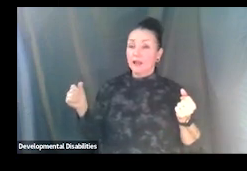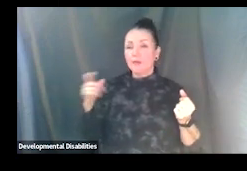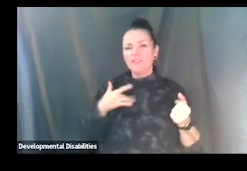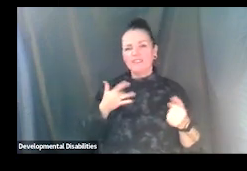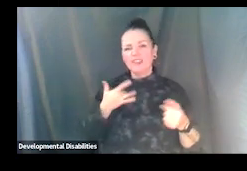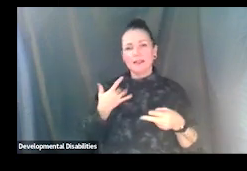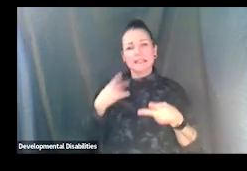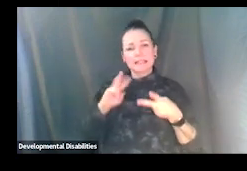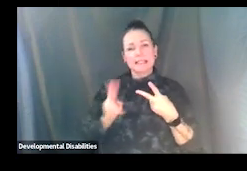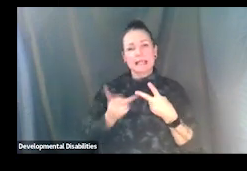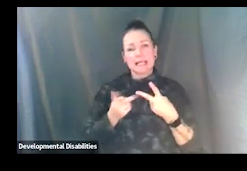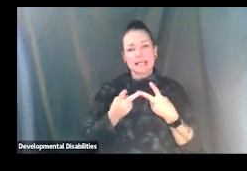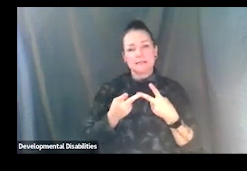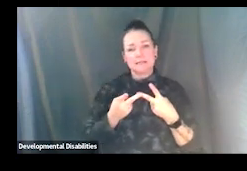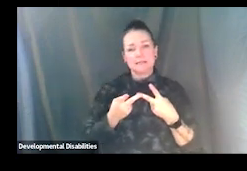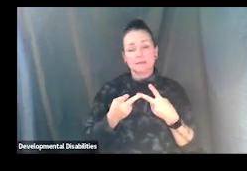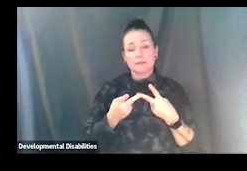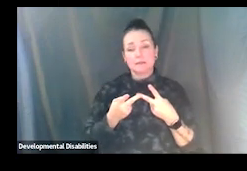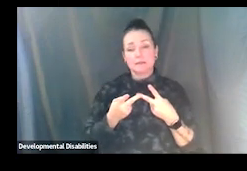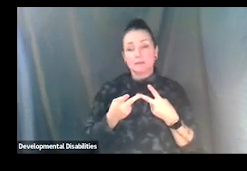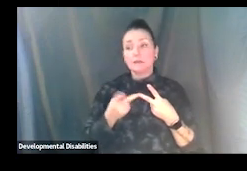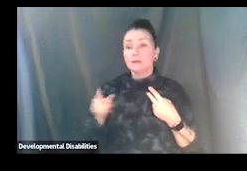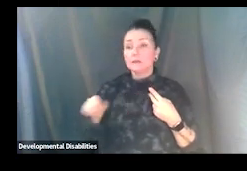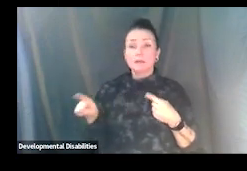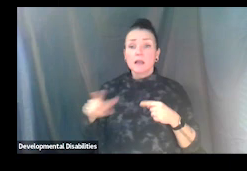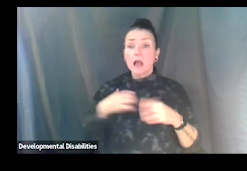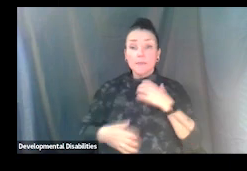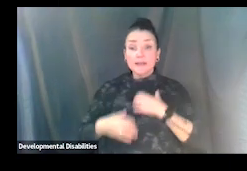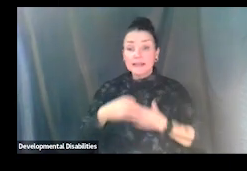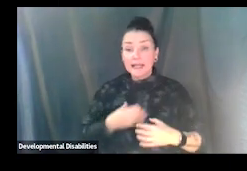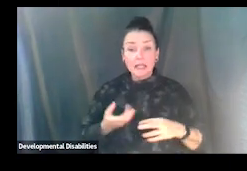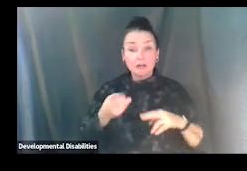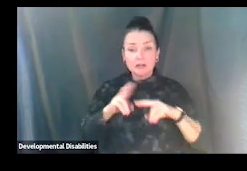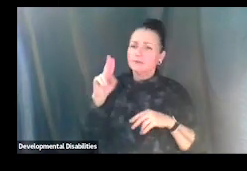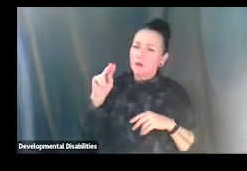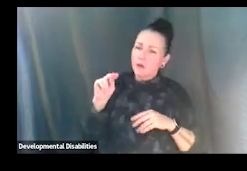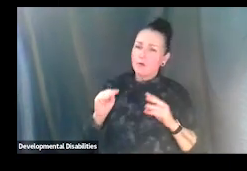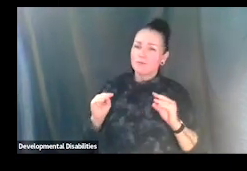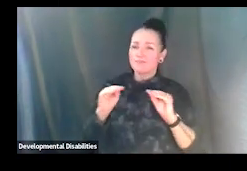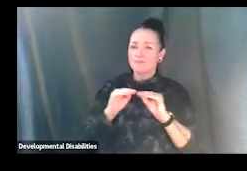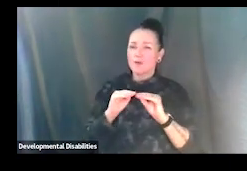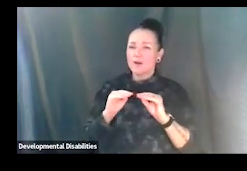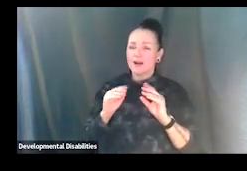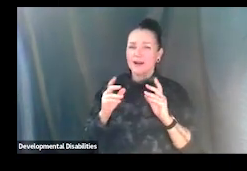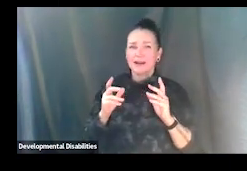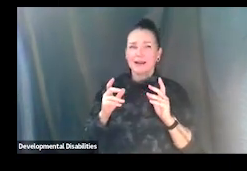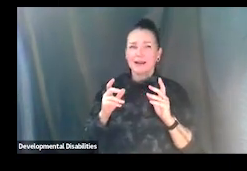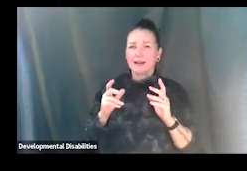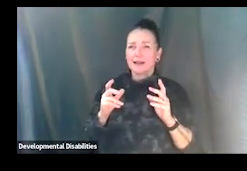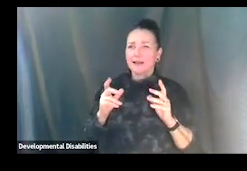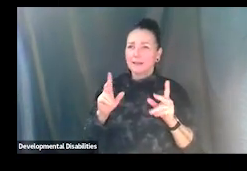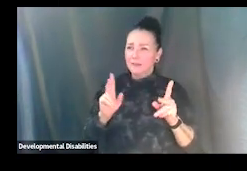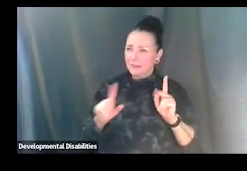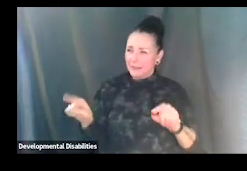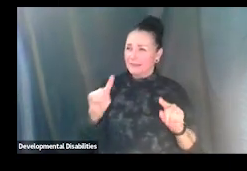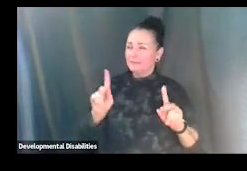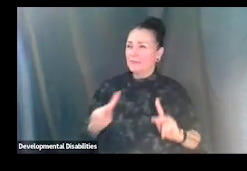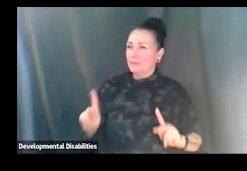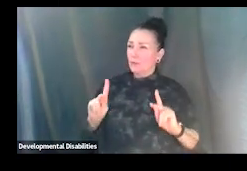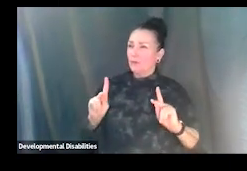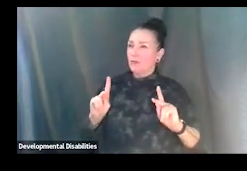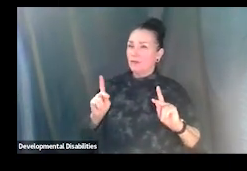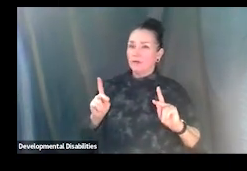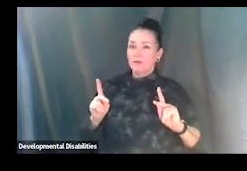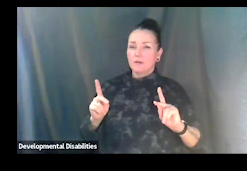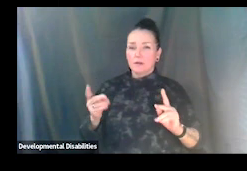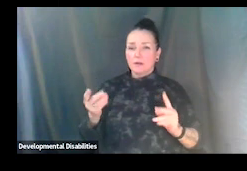a huge problem. So if we look at the risperidone study again, I was mentioning a moment ago. So after